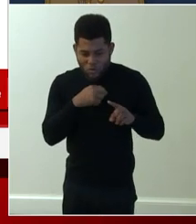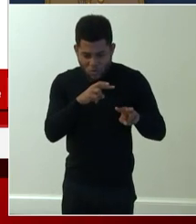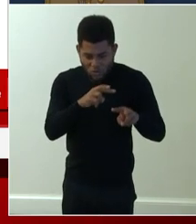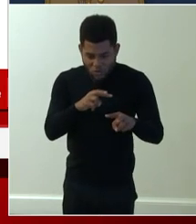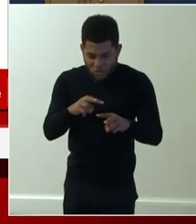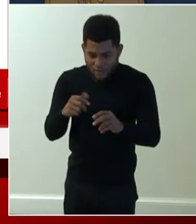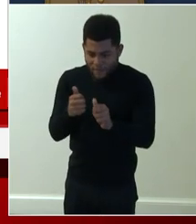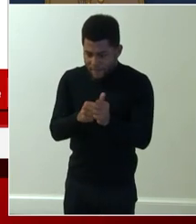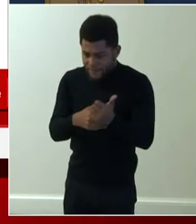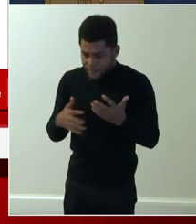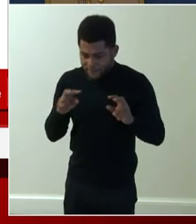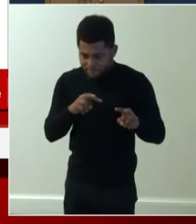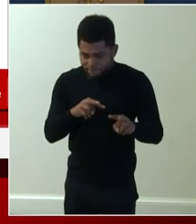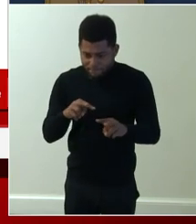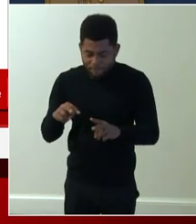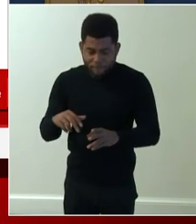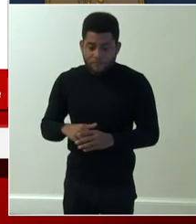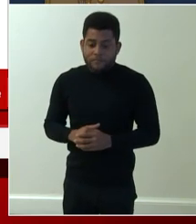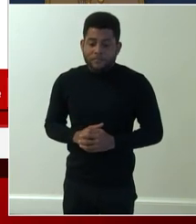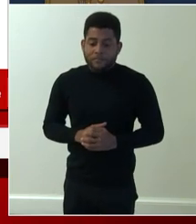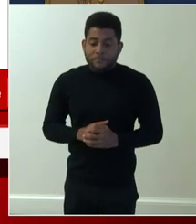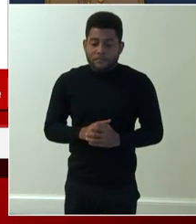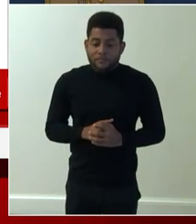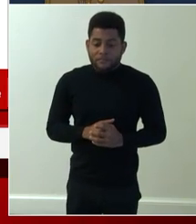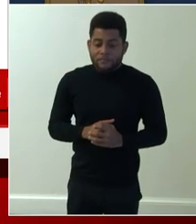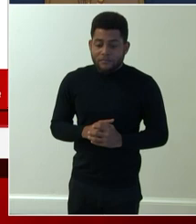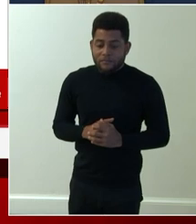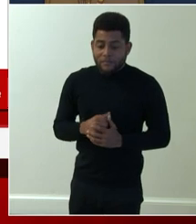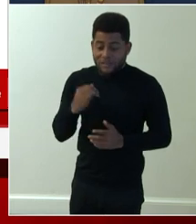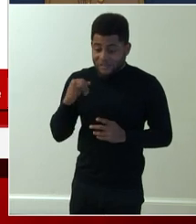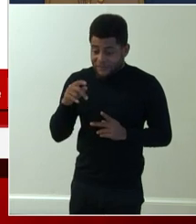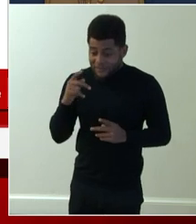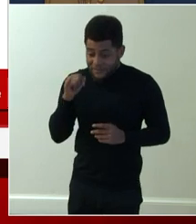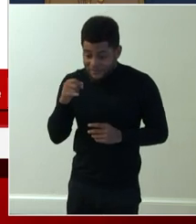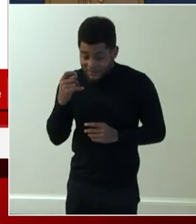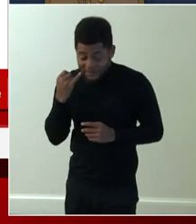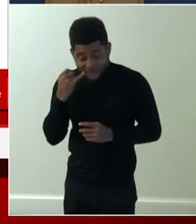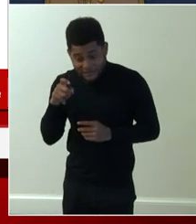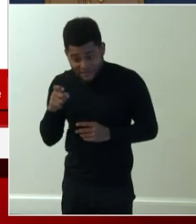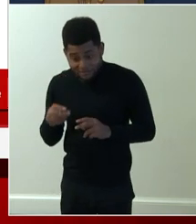a microscope on to see if we need to enhance any of our strategies.